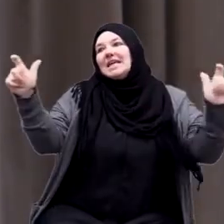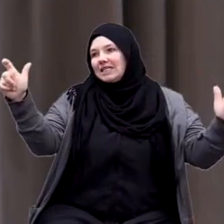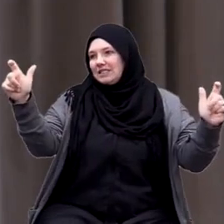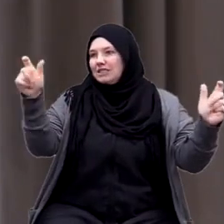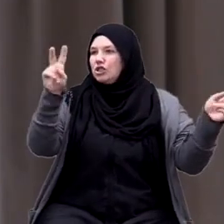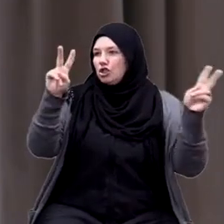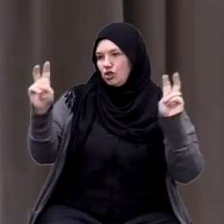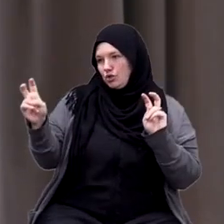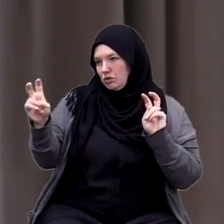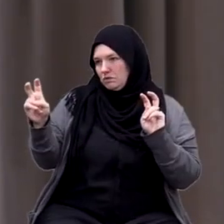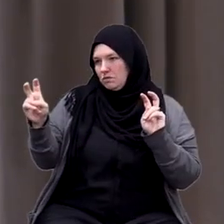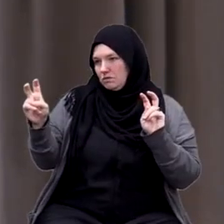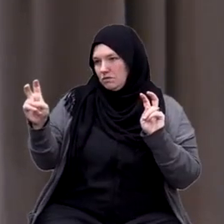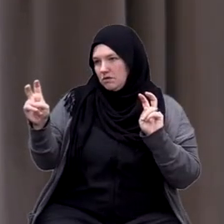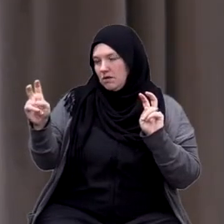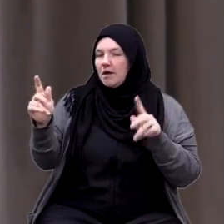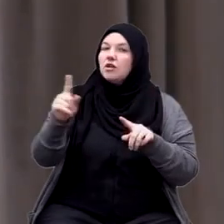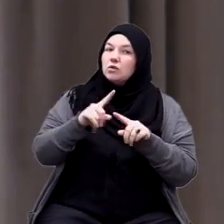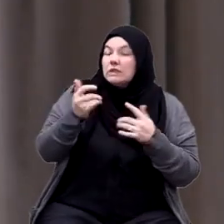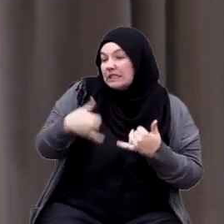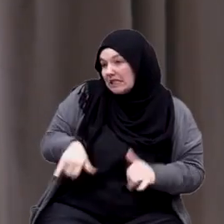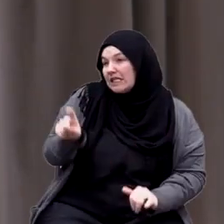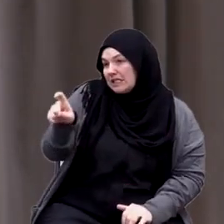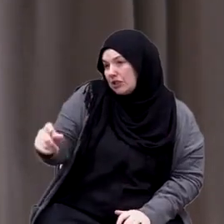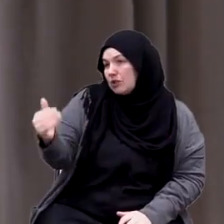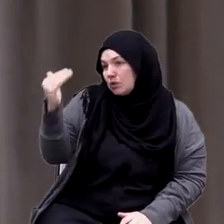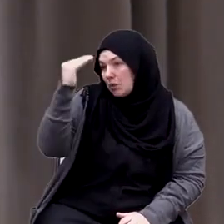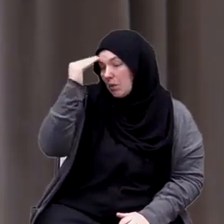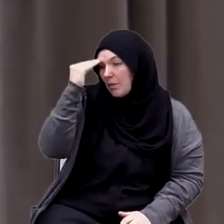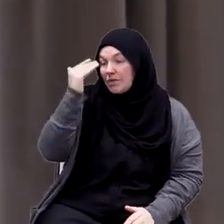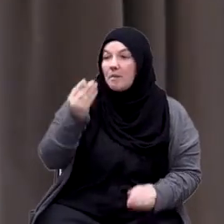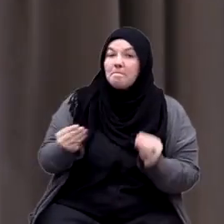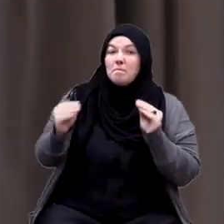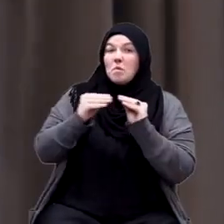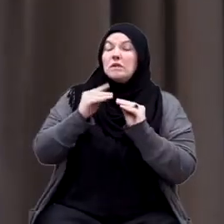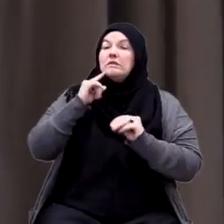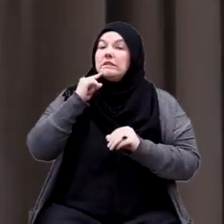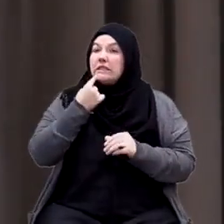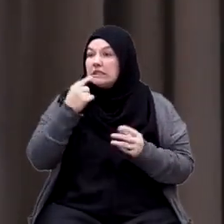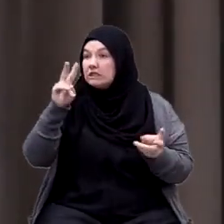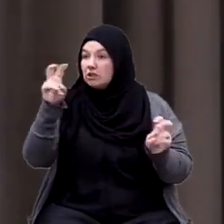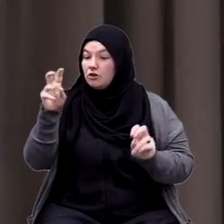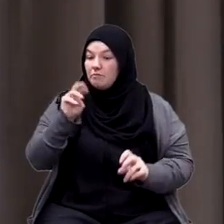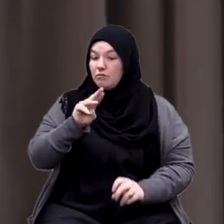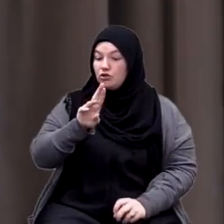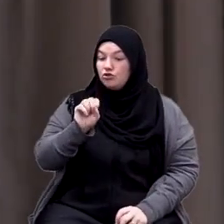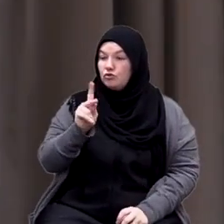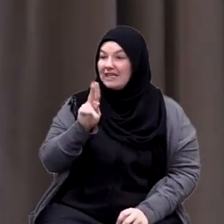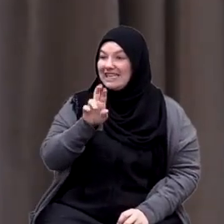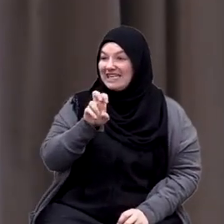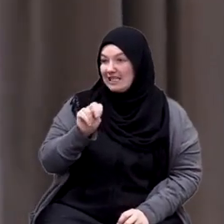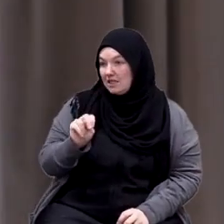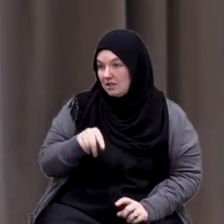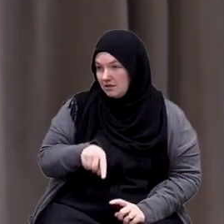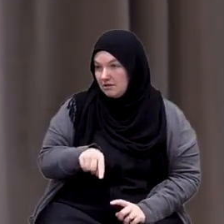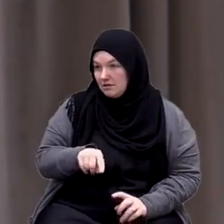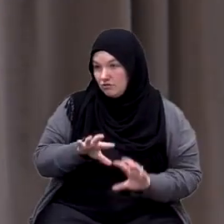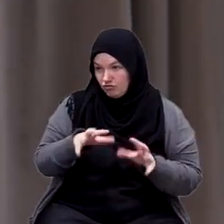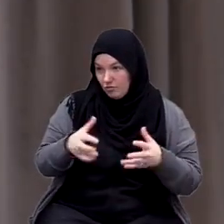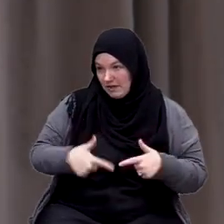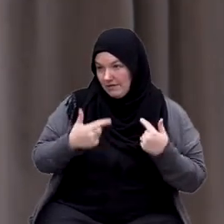central. It is central. The bigger issue is, which the mushrikeen